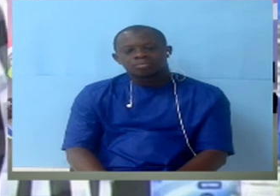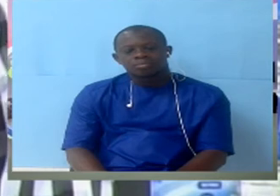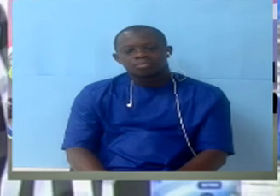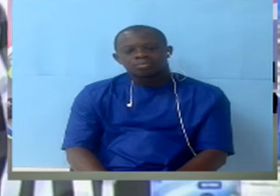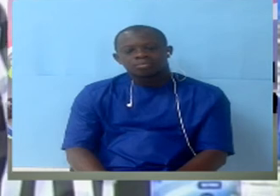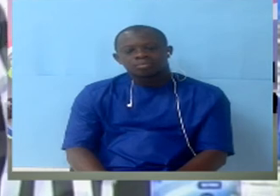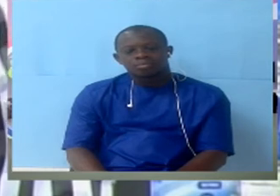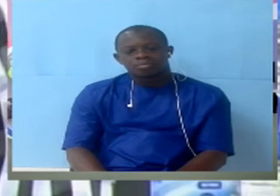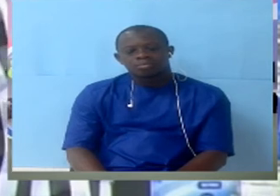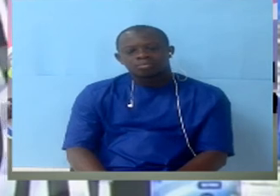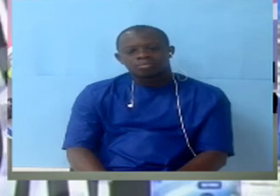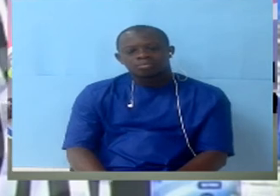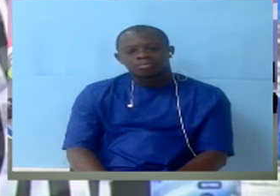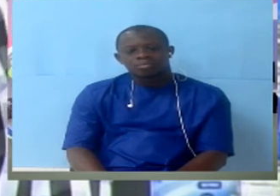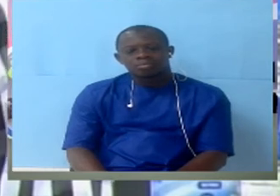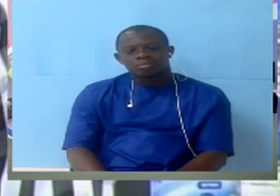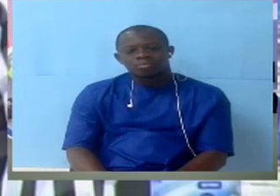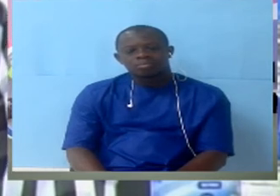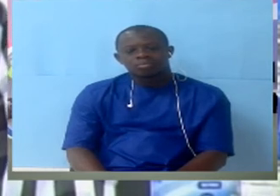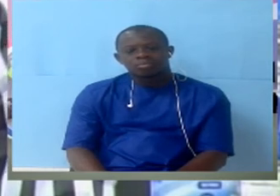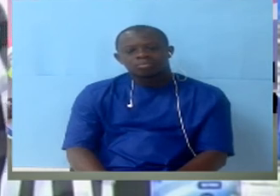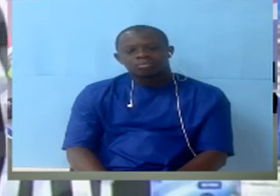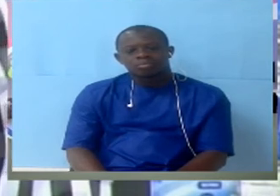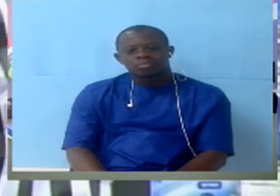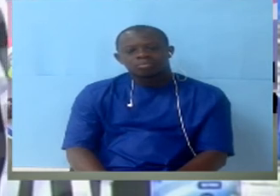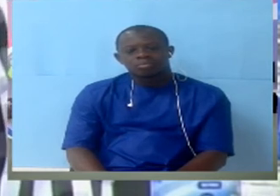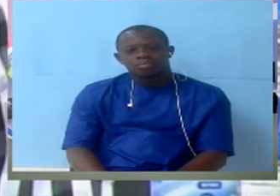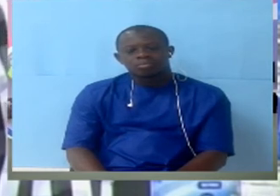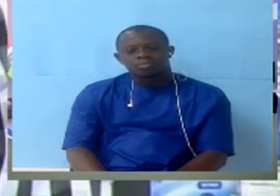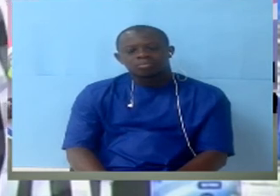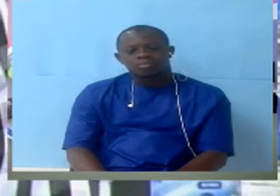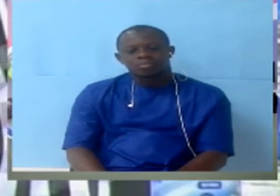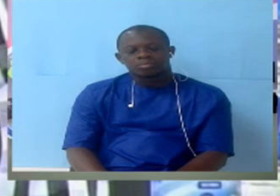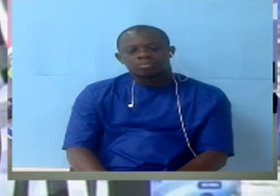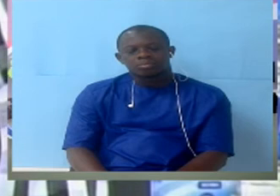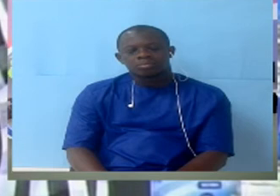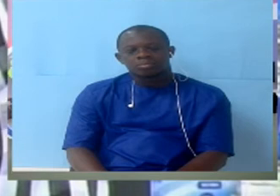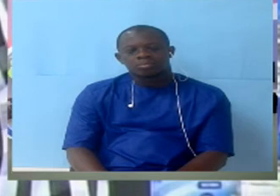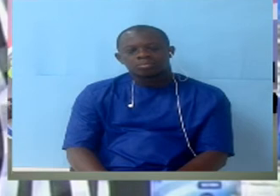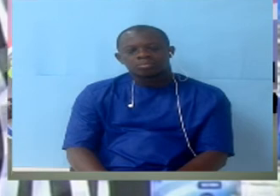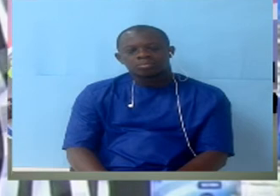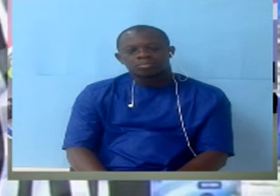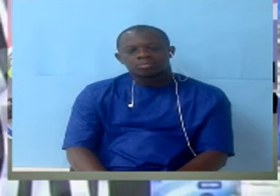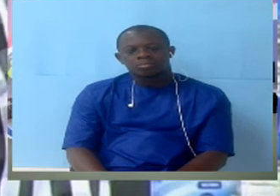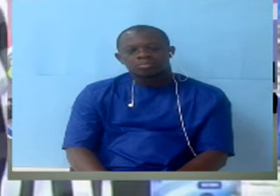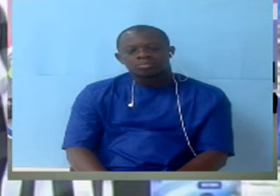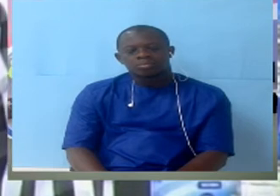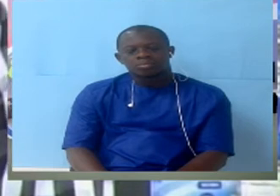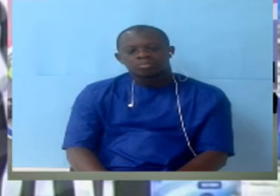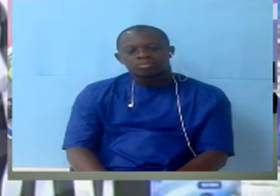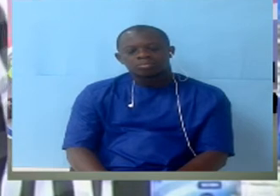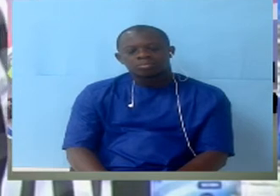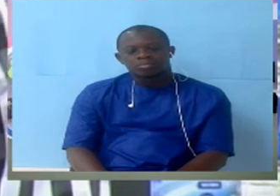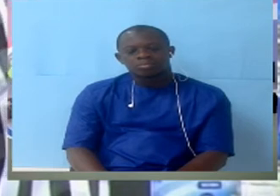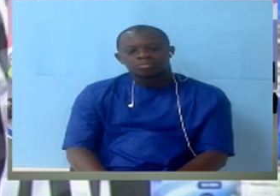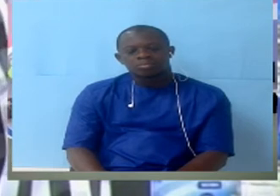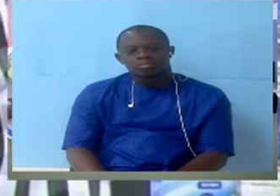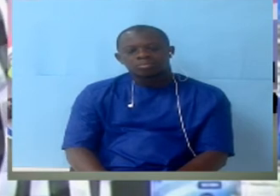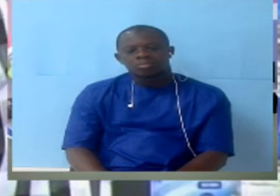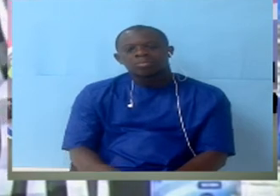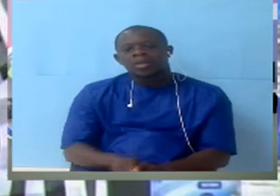amikono, because you have troubles in be amikono le. Faza Fanso siarale. Be pare ni malai tele kuola. Ite kairo